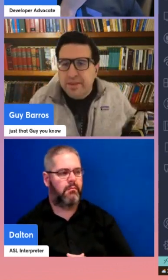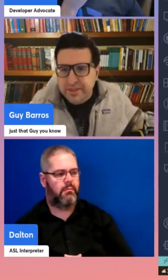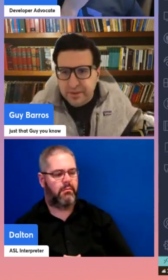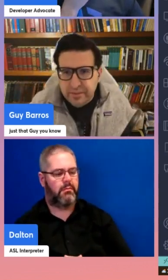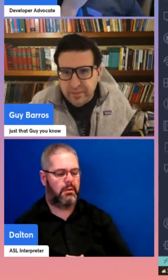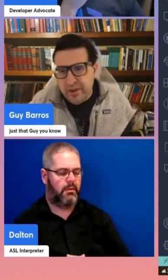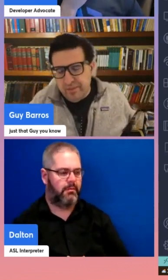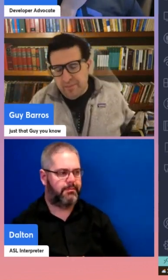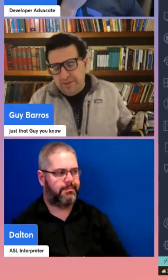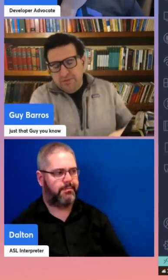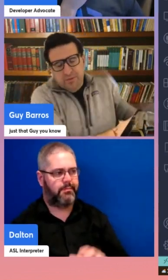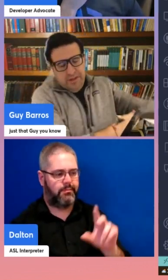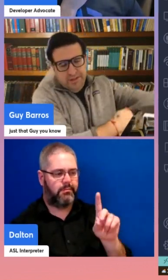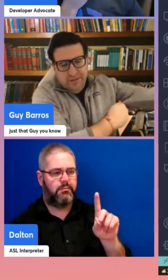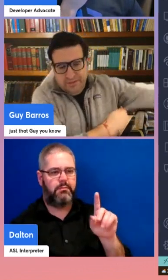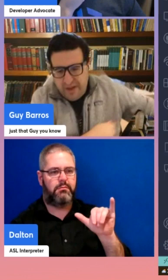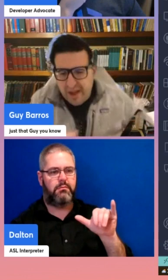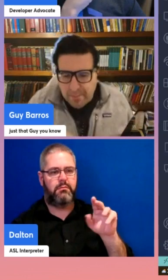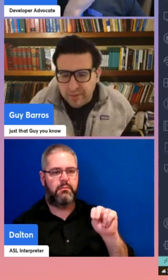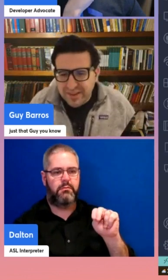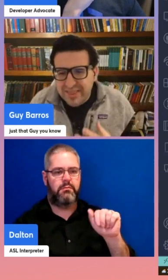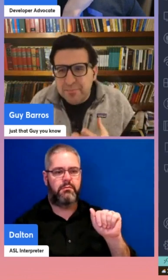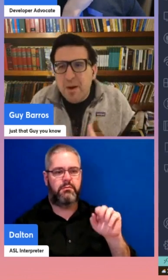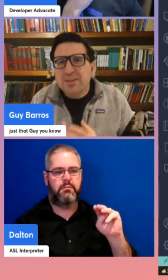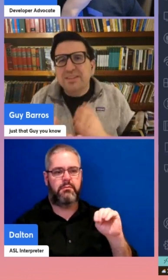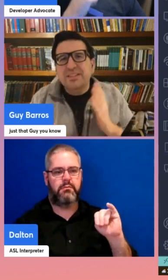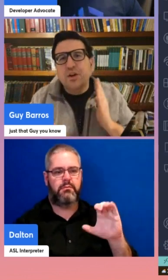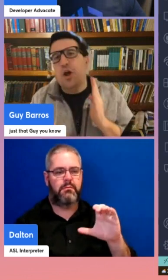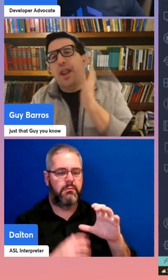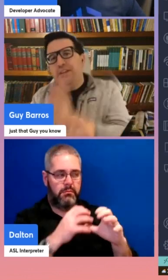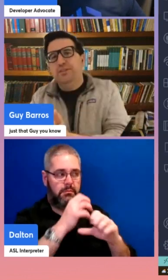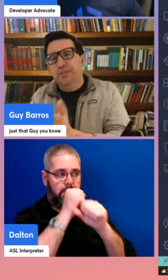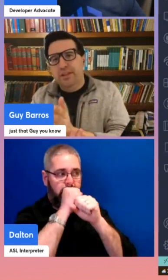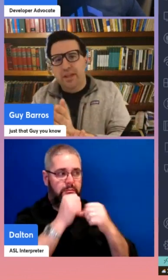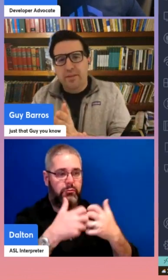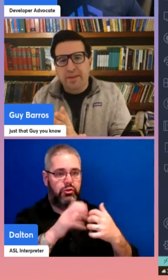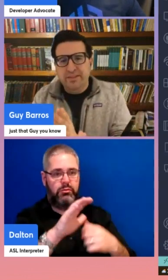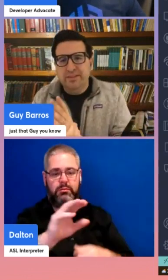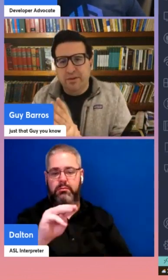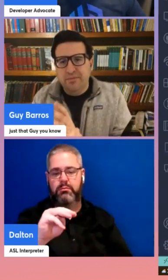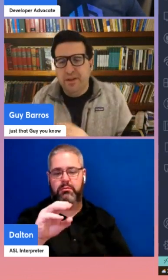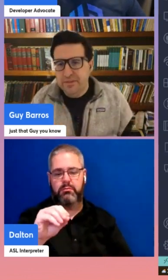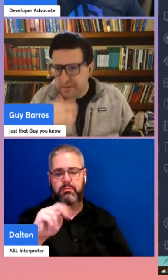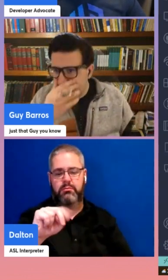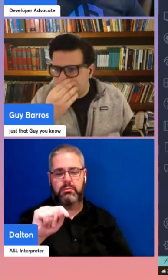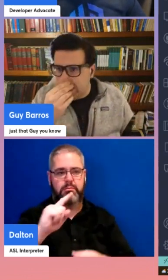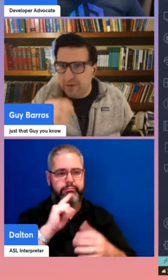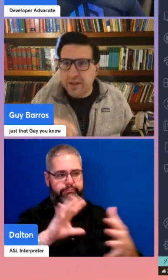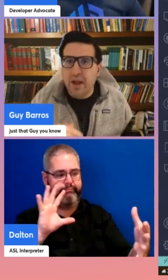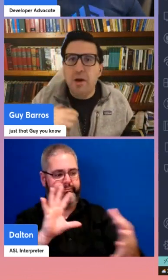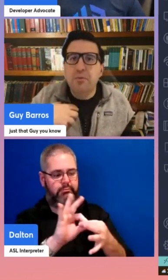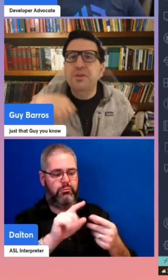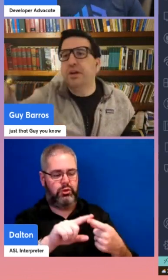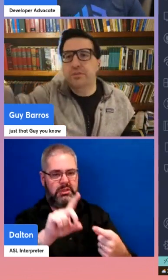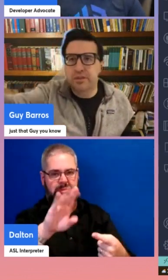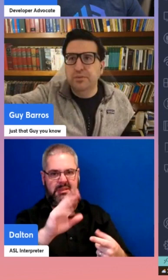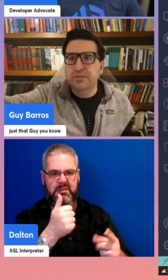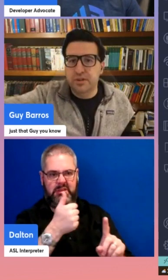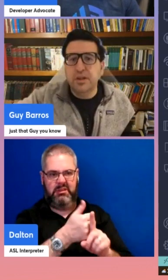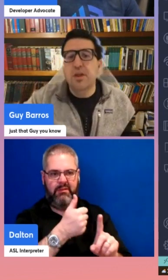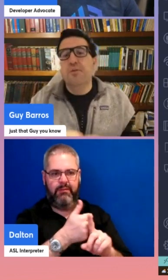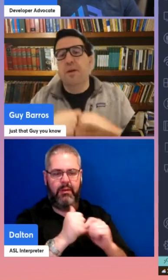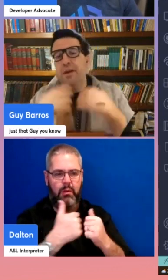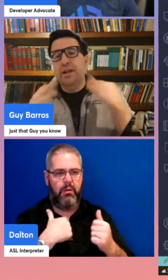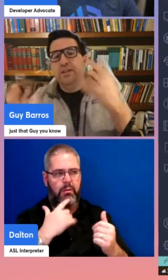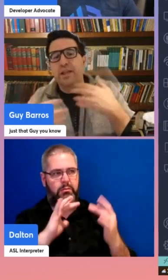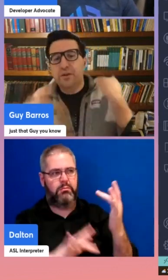those dynamic secret engines work is via a mount, and the mount is the connection to the database itself, right? So this is like, okay, how I reach out to the